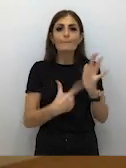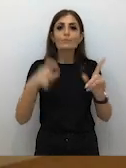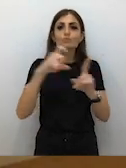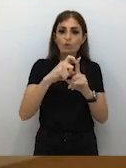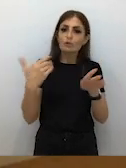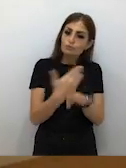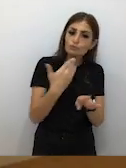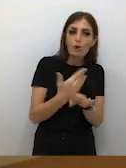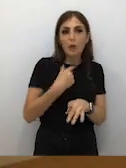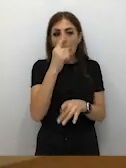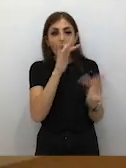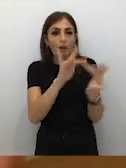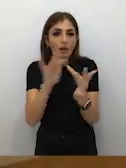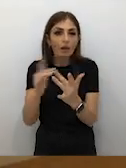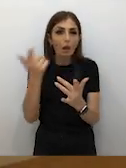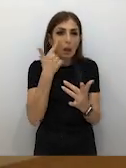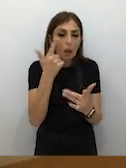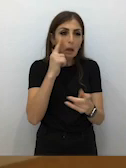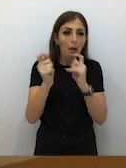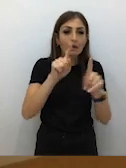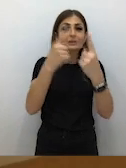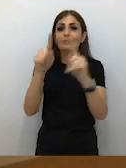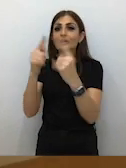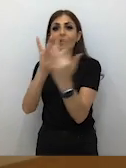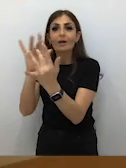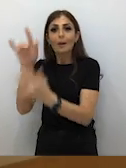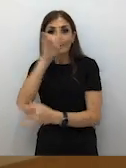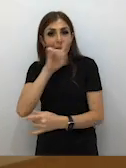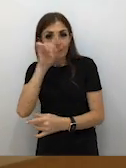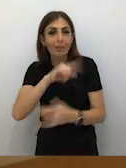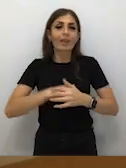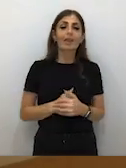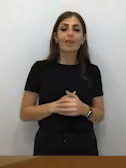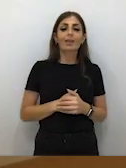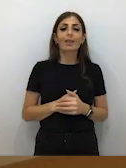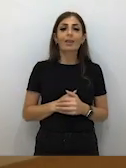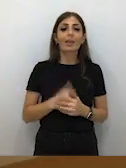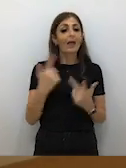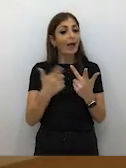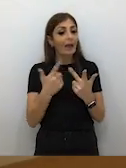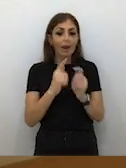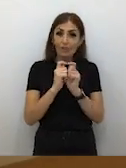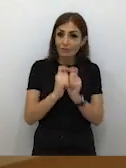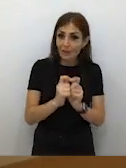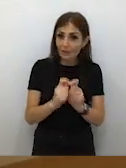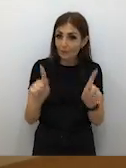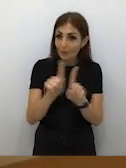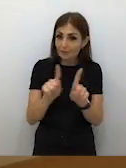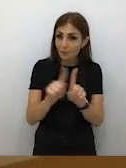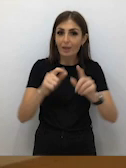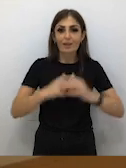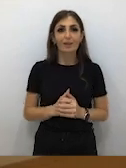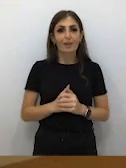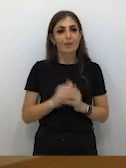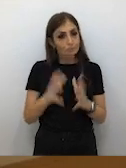hybrid roles that enable me to experiment and circulate skills with other people. Another thing that I valued about